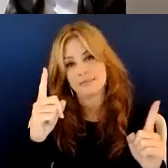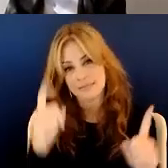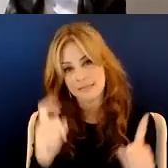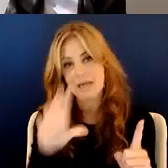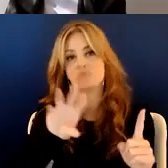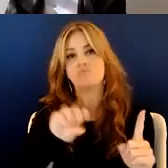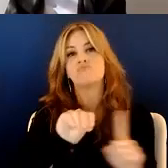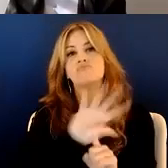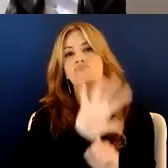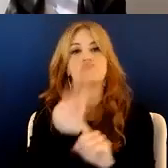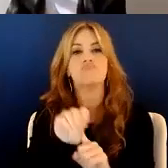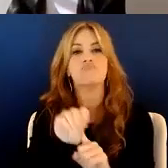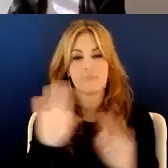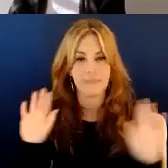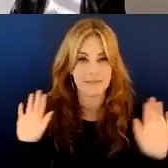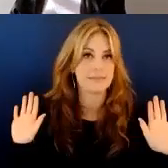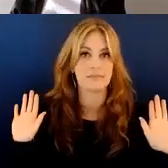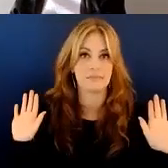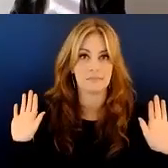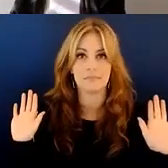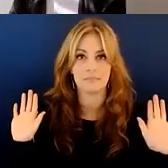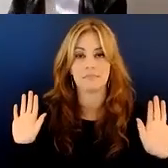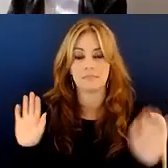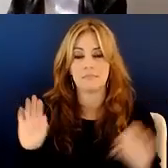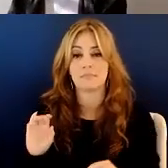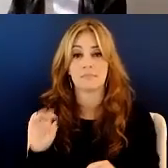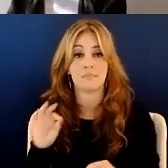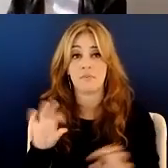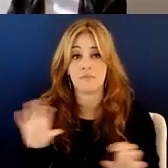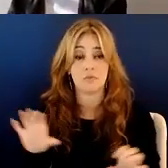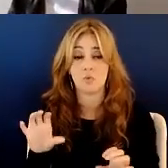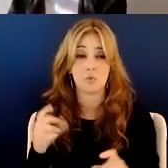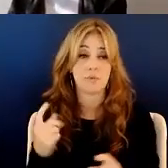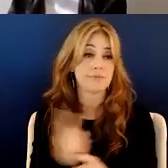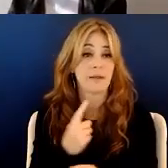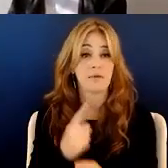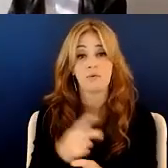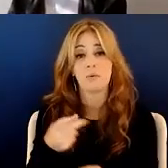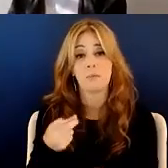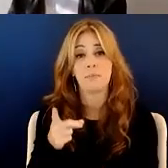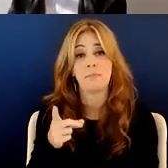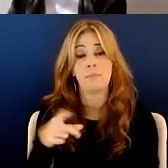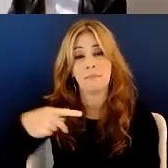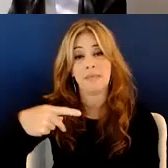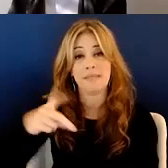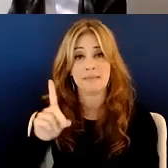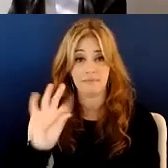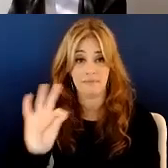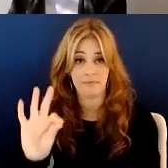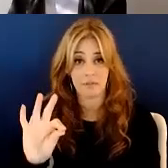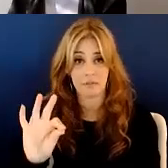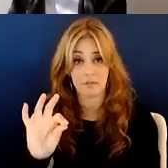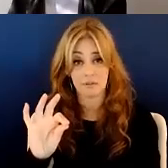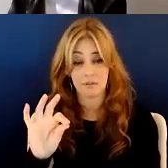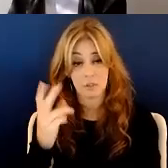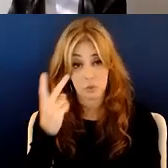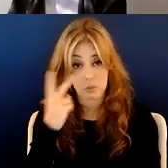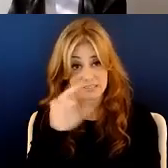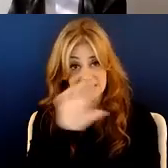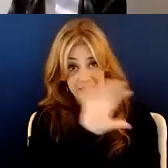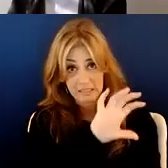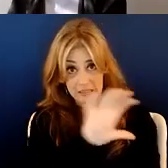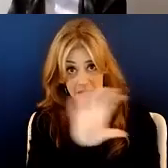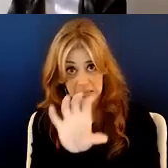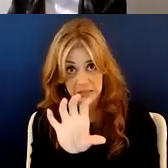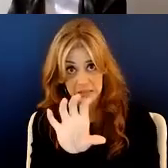the surface of a web page. So if you were to do a standard PDF of this, you'd see everything that we see here,